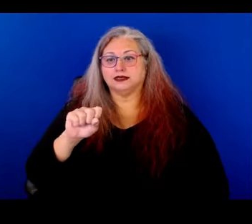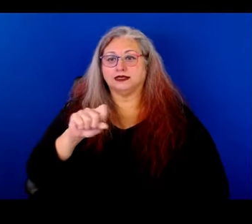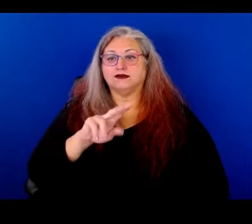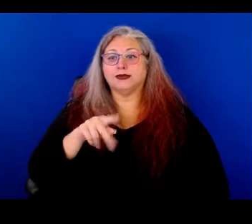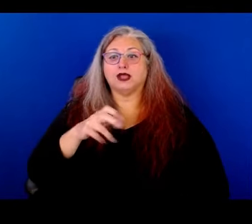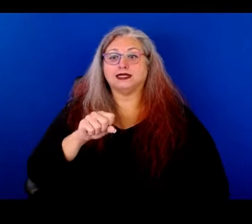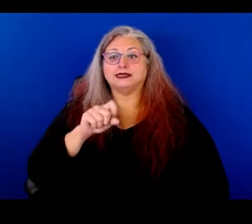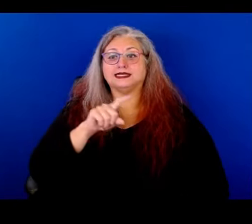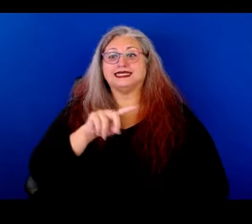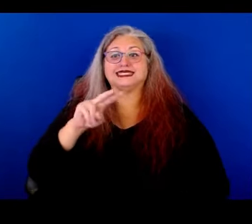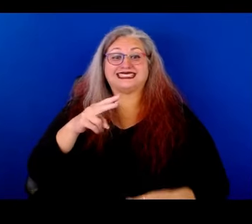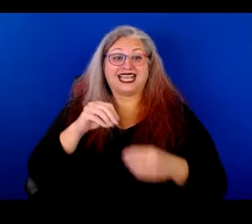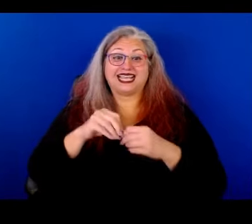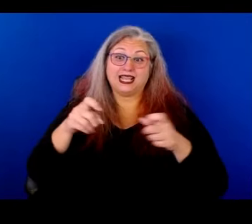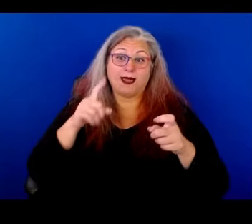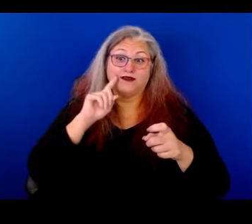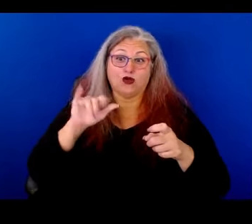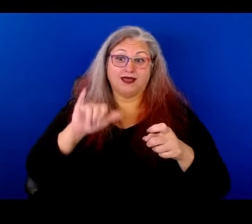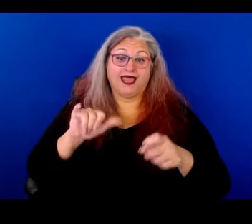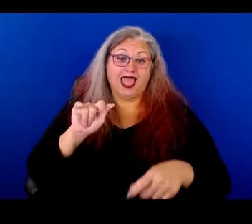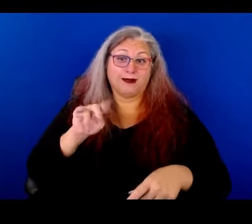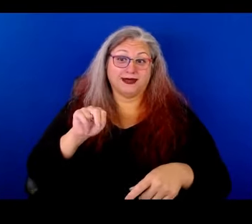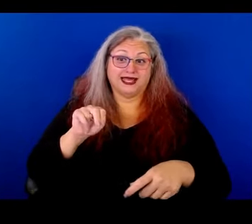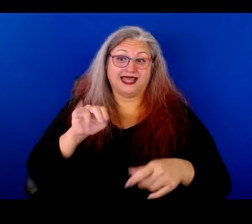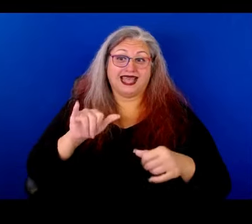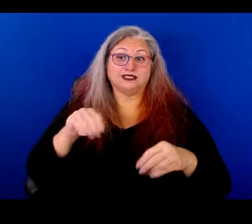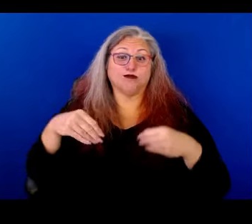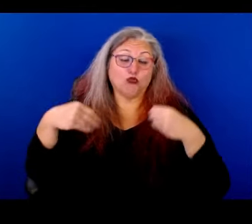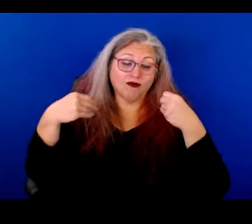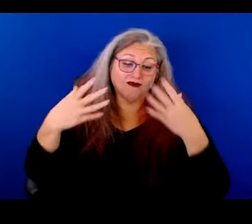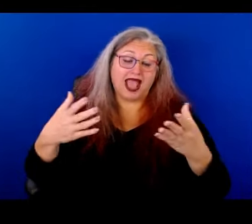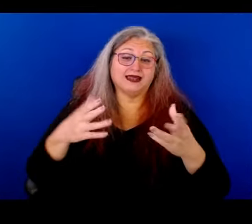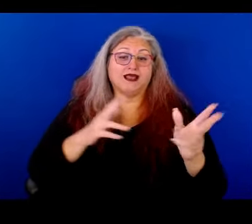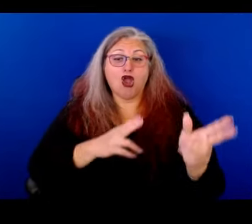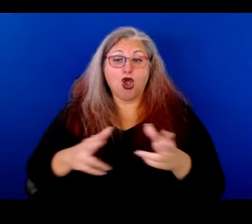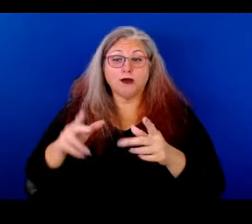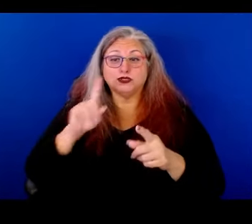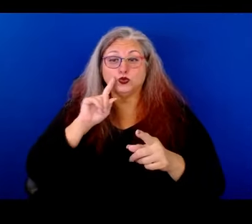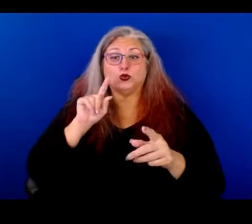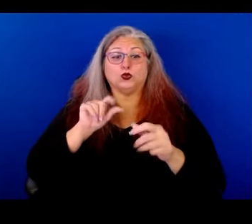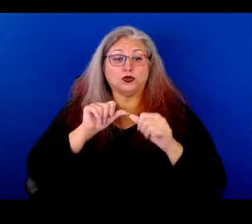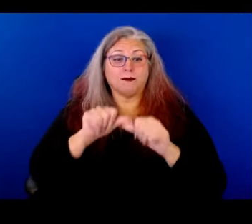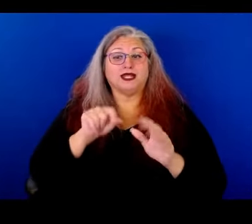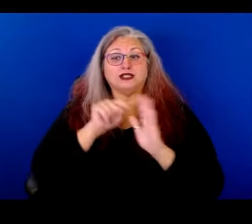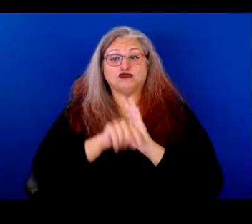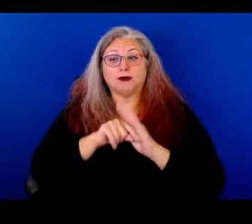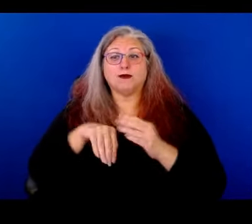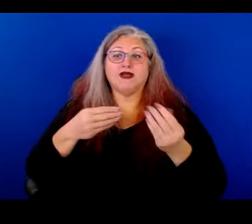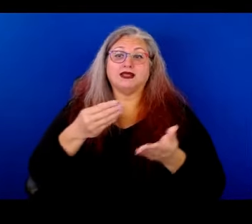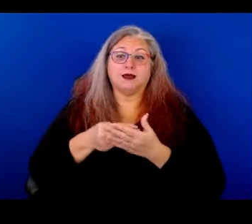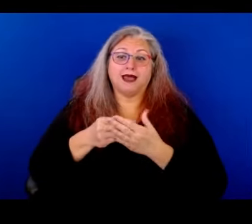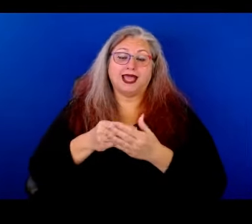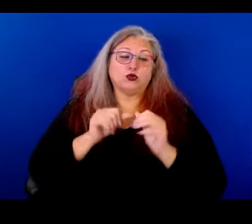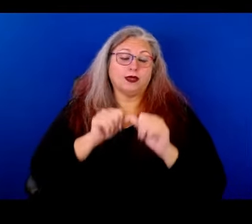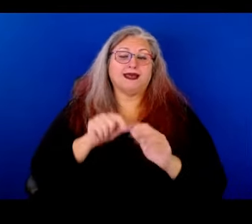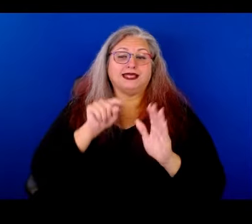VP Harris is second in command of the administration that is providing arms to commit the genocide, providing funding to